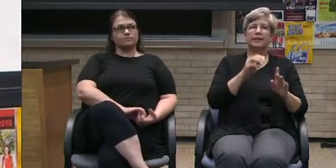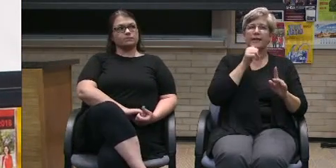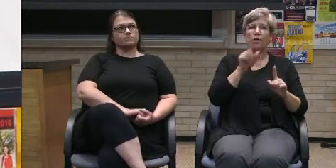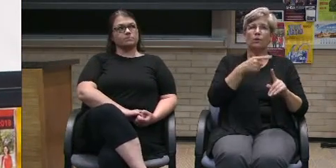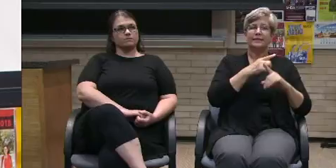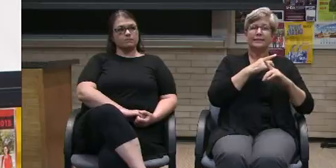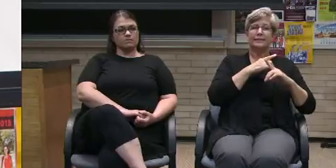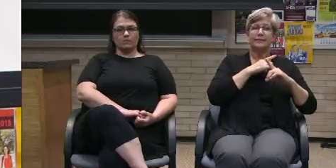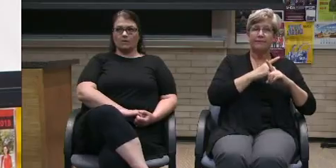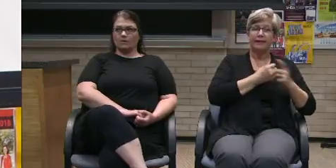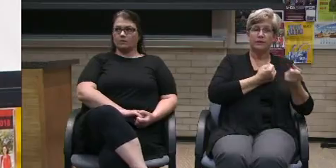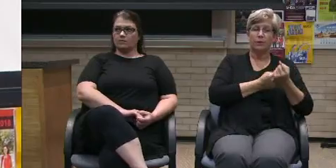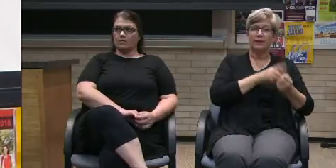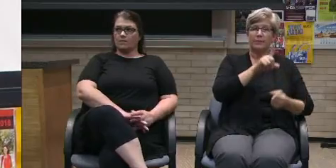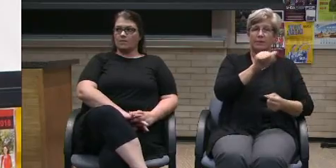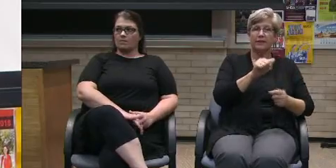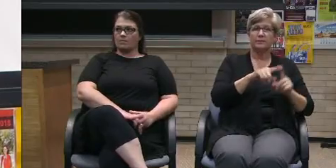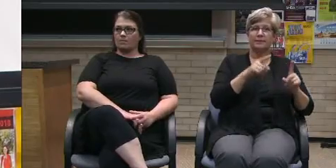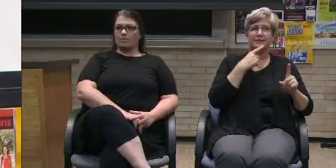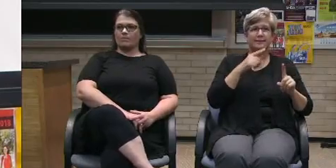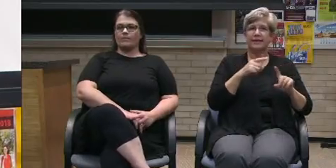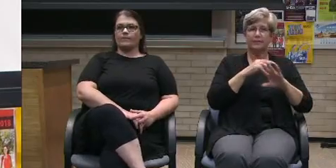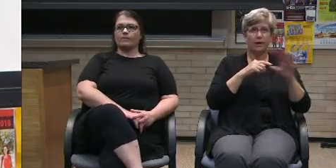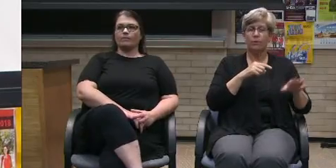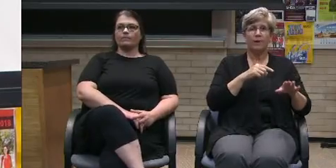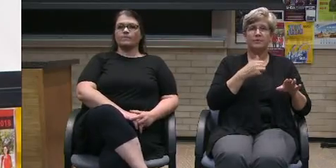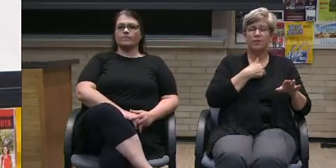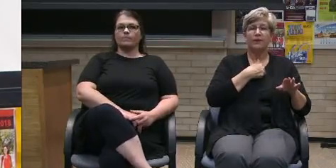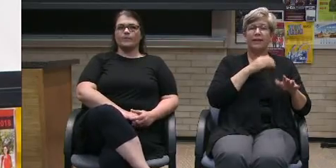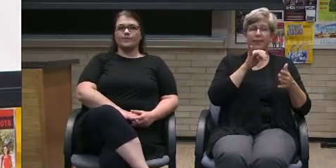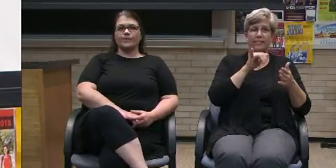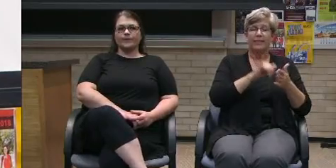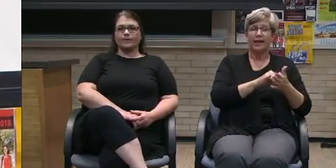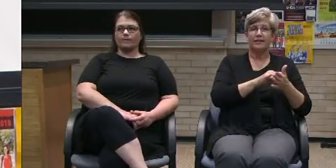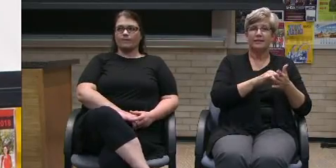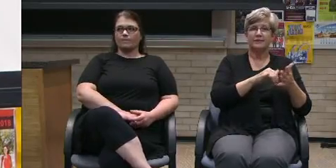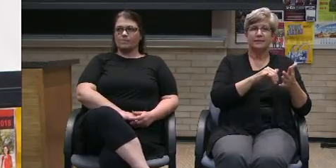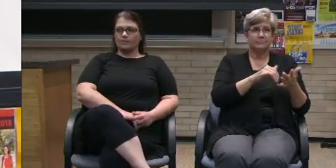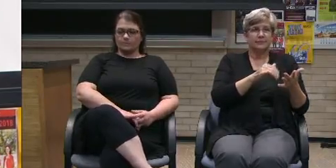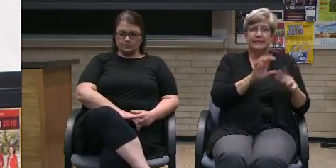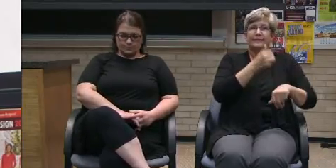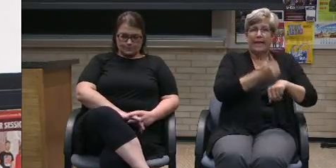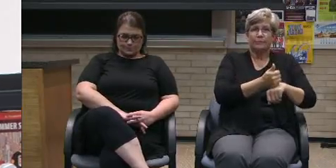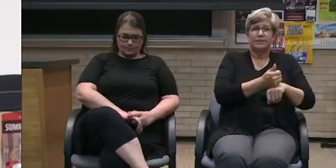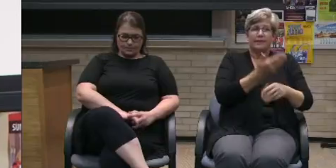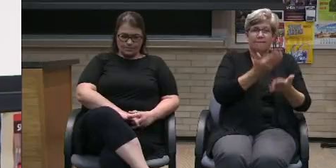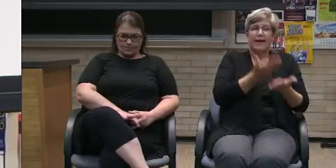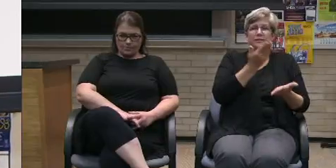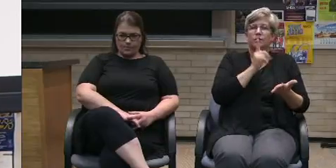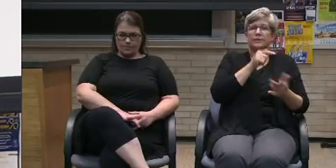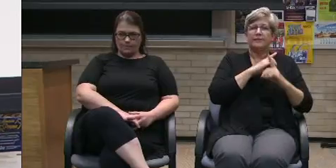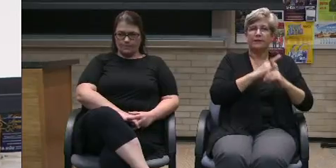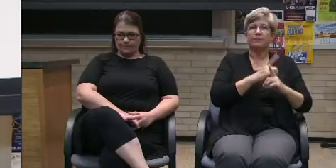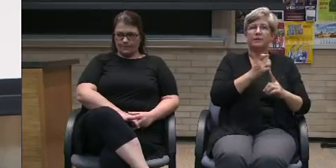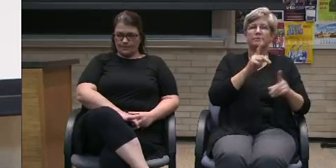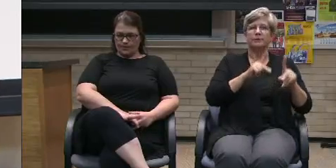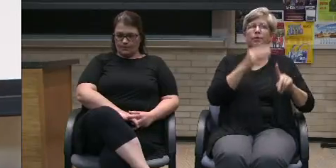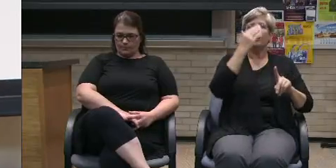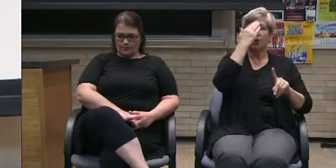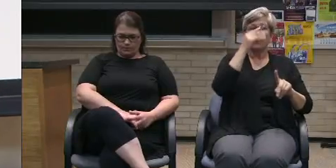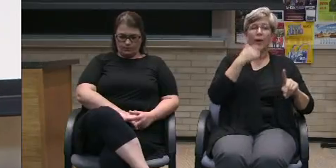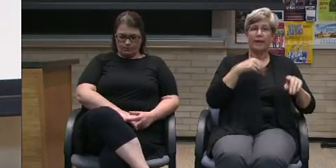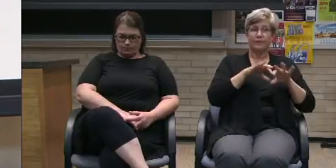no, that is settled law, to coin a current phrase. But that's established. We don't have to defend the liberal arts. We just have